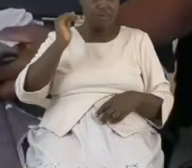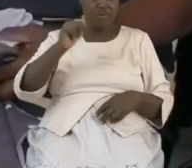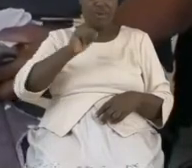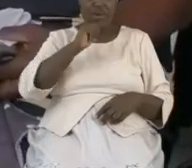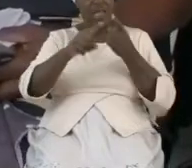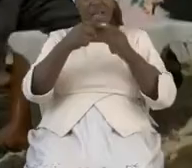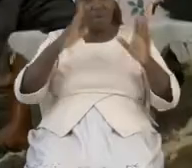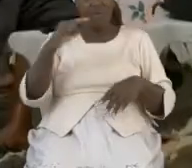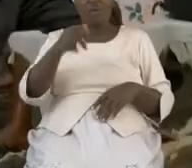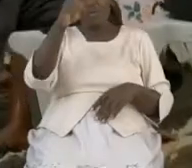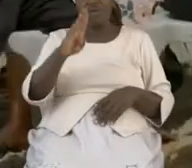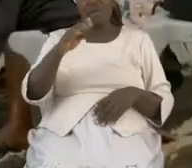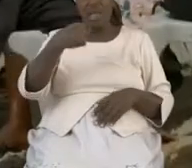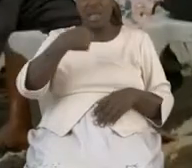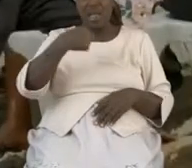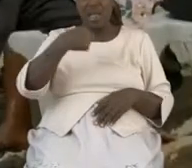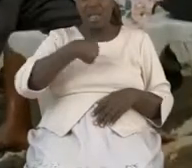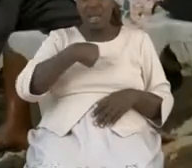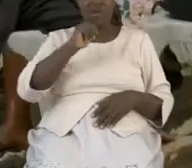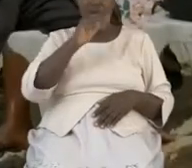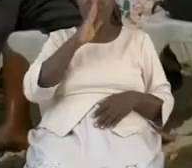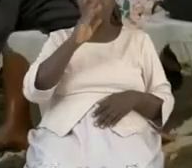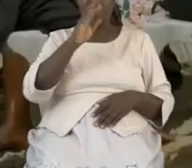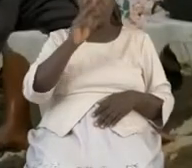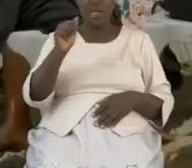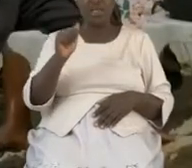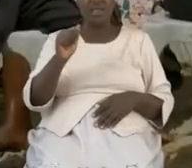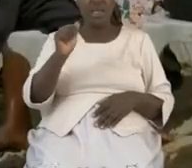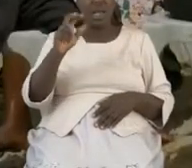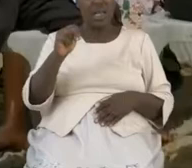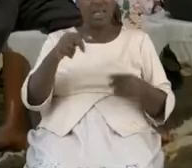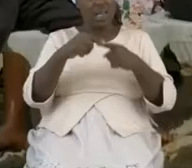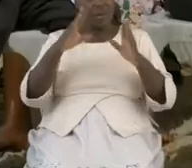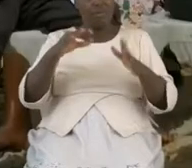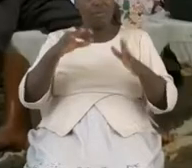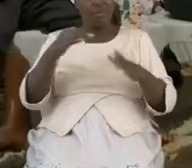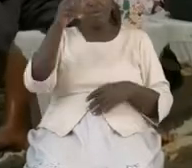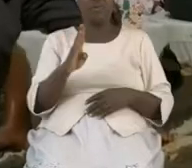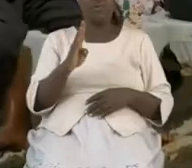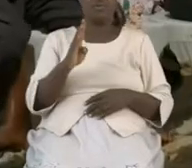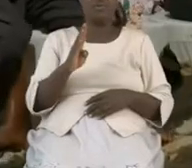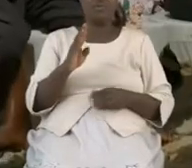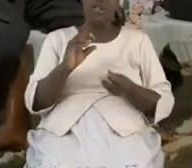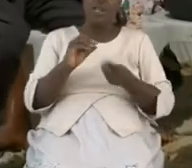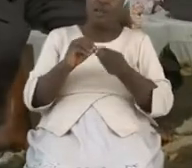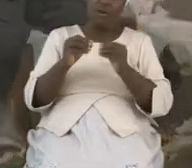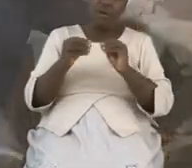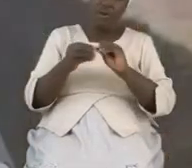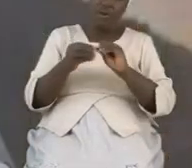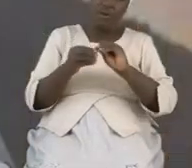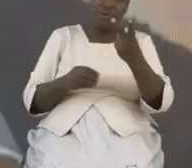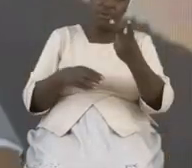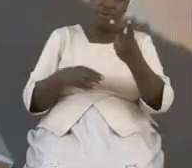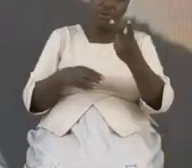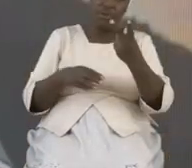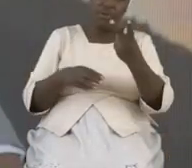of God. Look at number two there. Number two, the command and the call